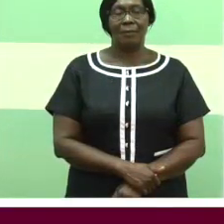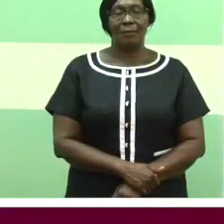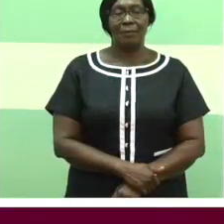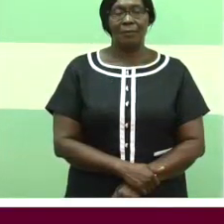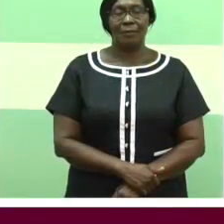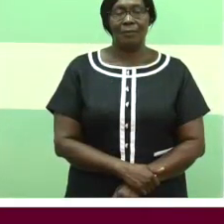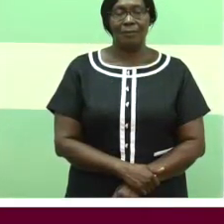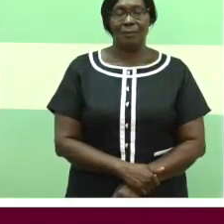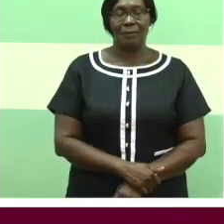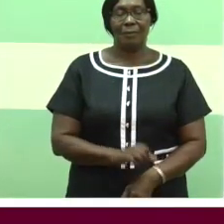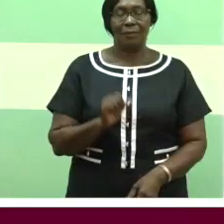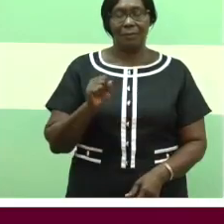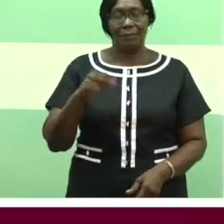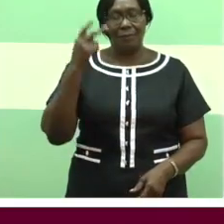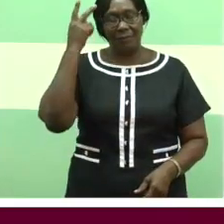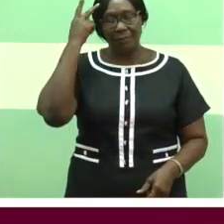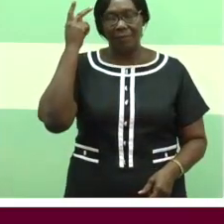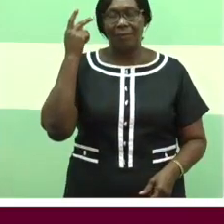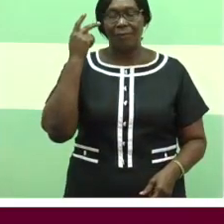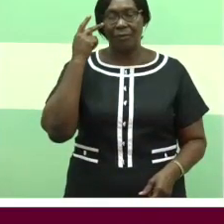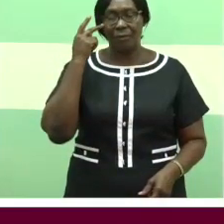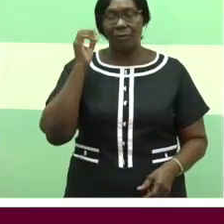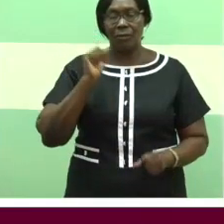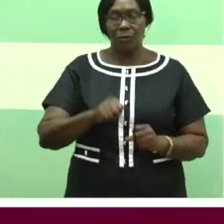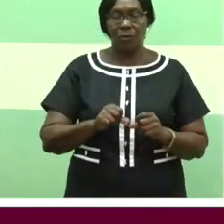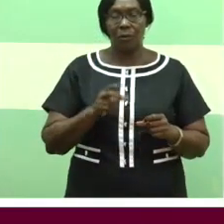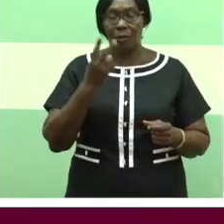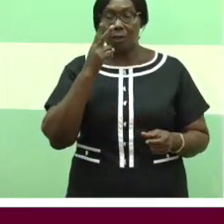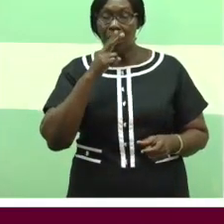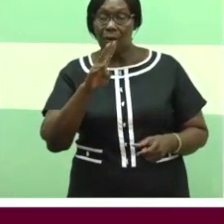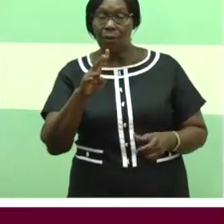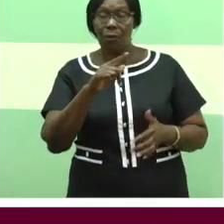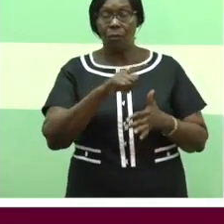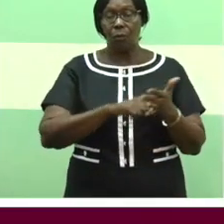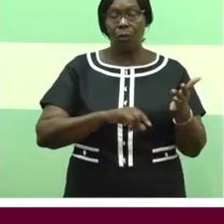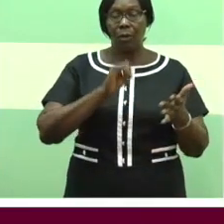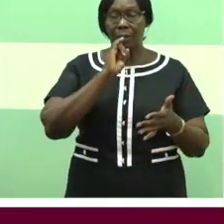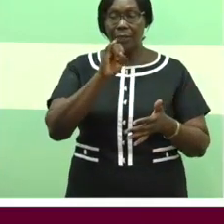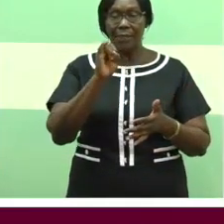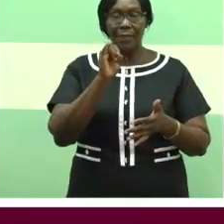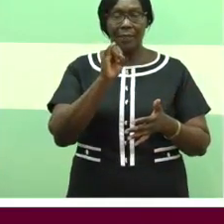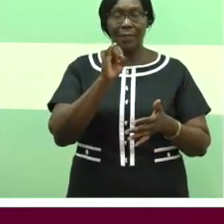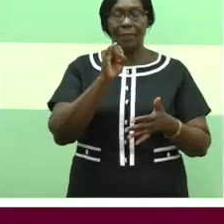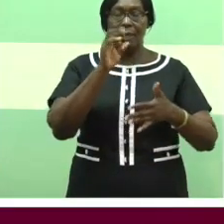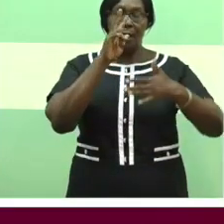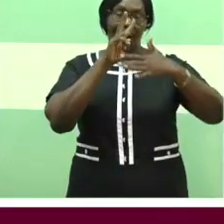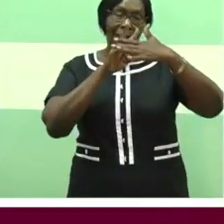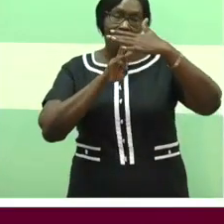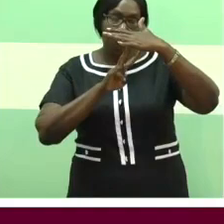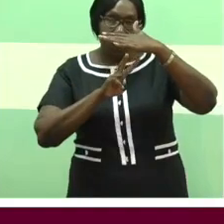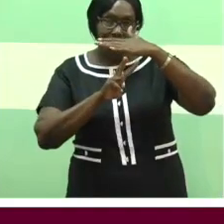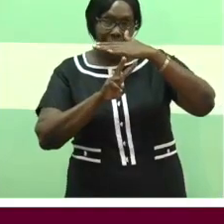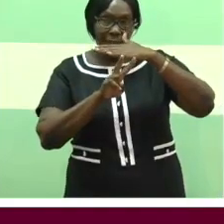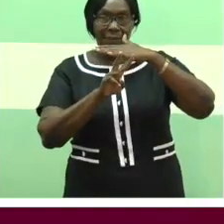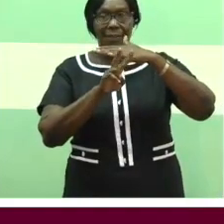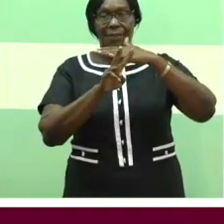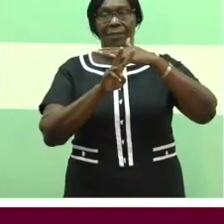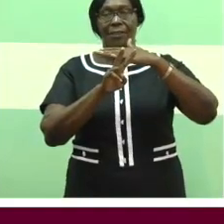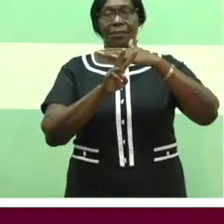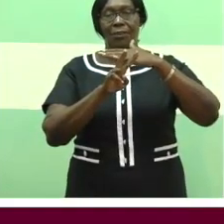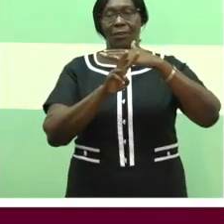Yes, parents. So we are going to look at what is a visual